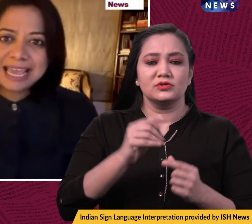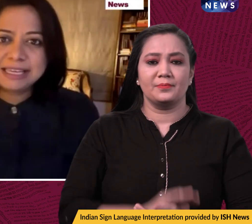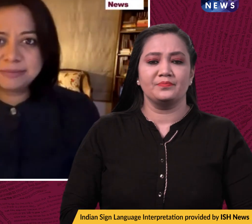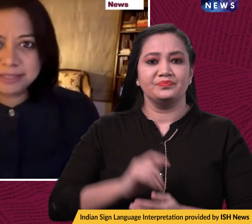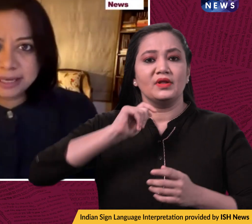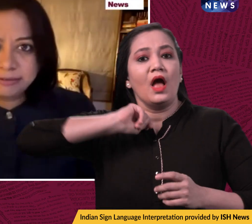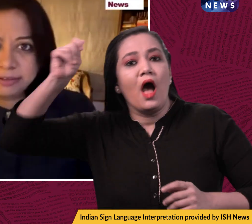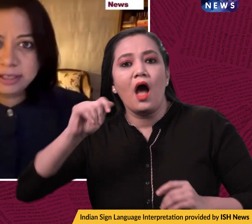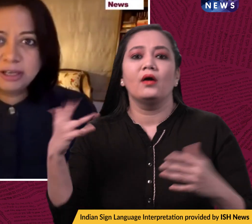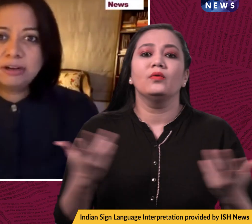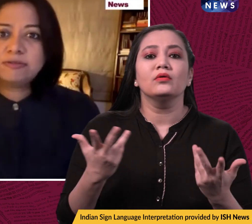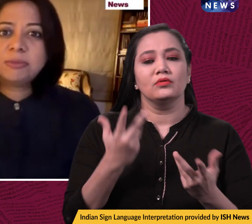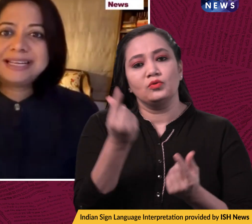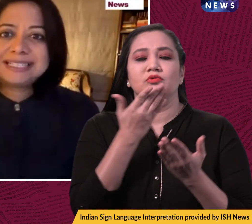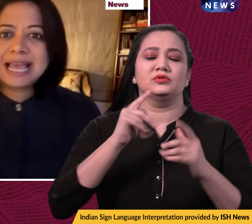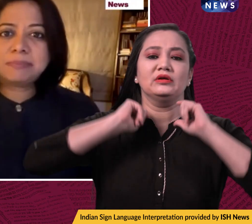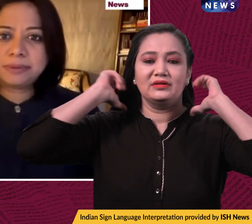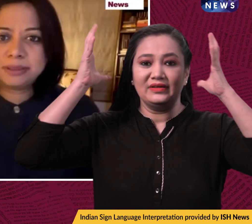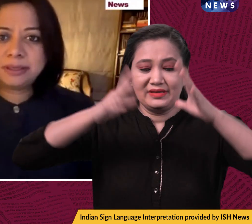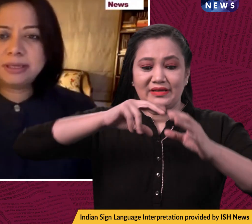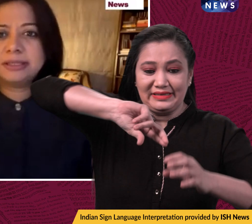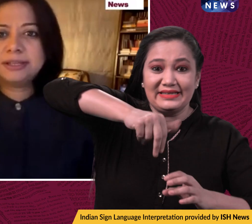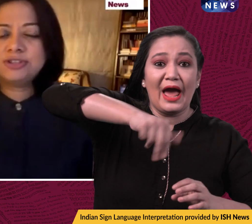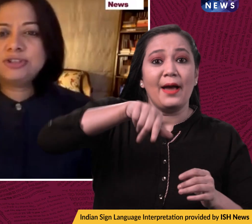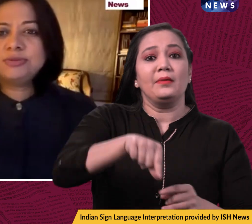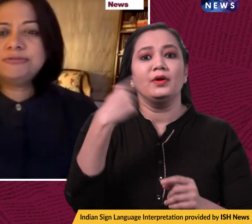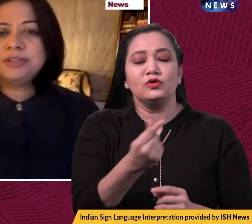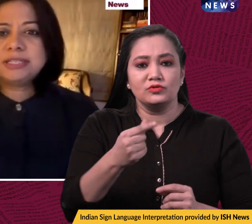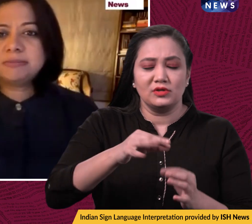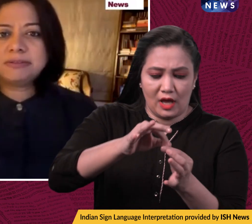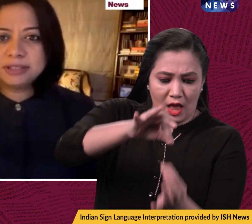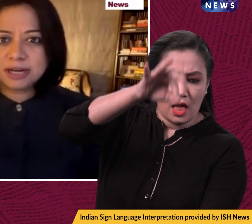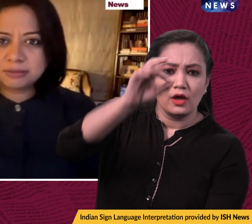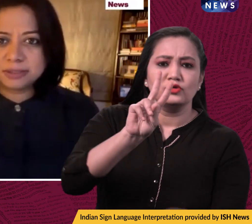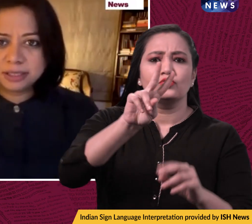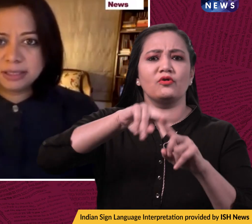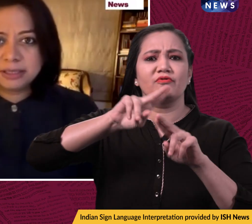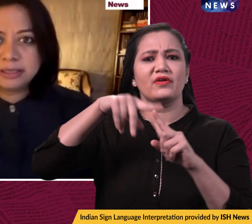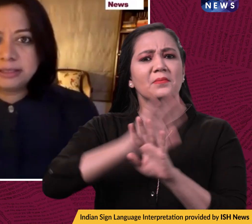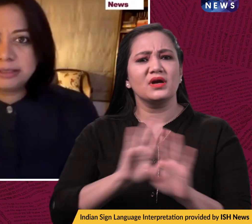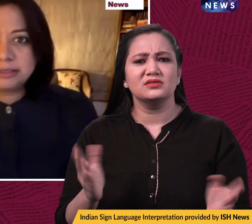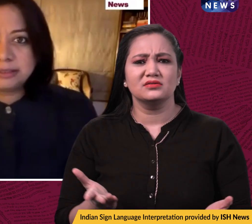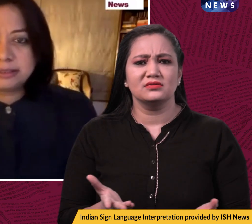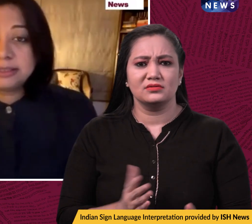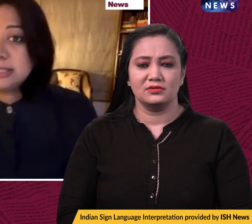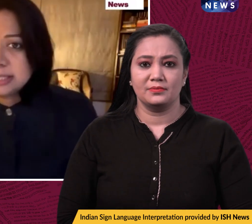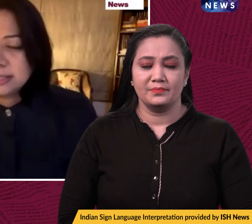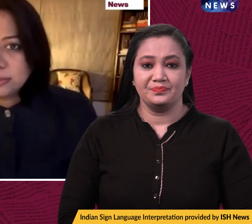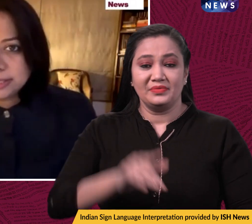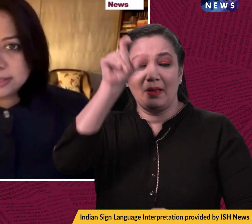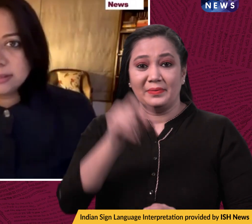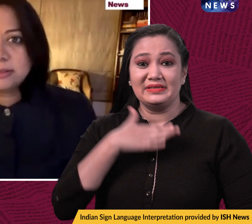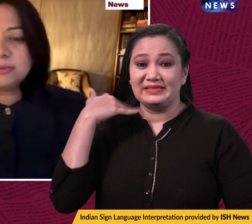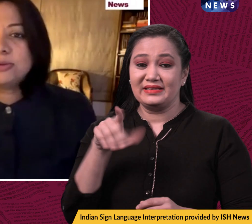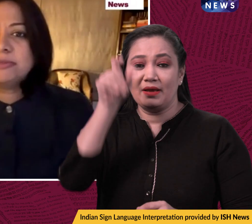apparently hang himself from a tap that is 2 feet above the ground. The deceased